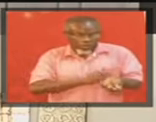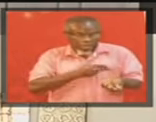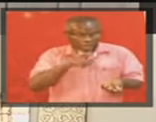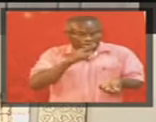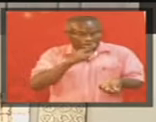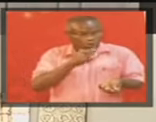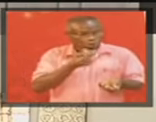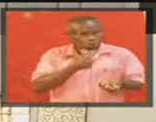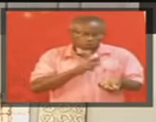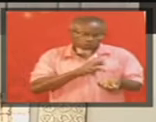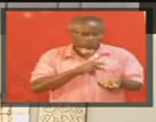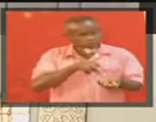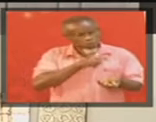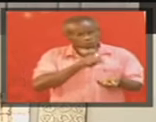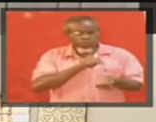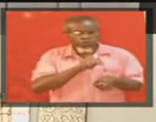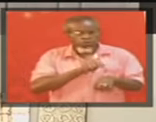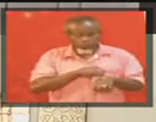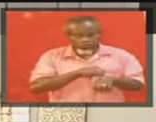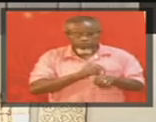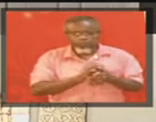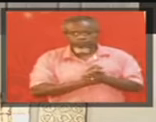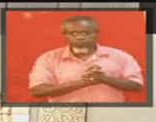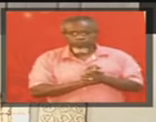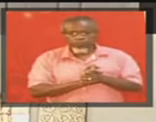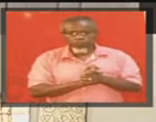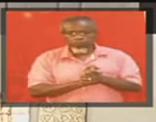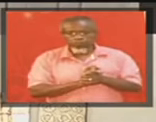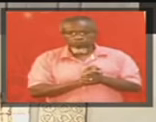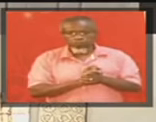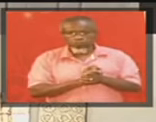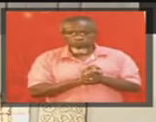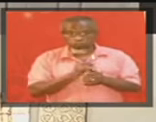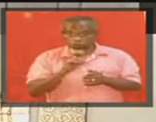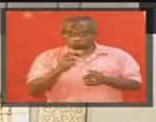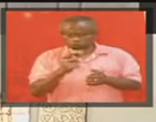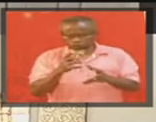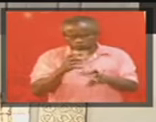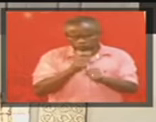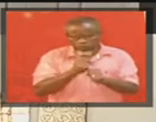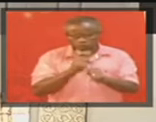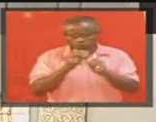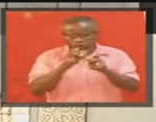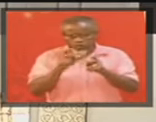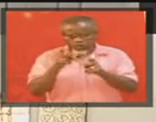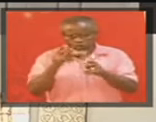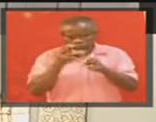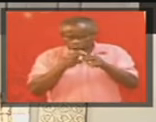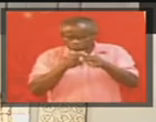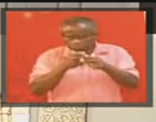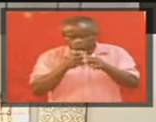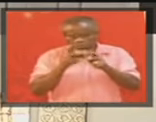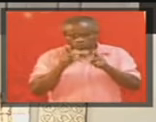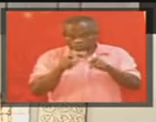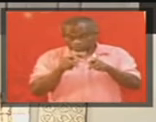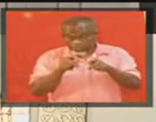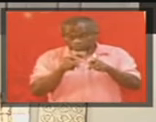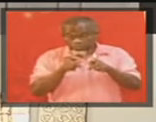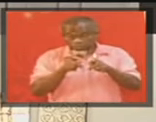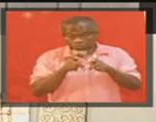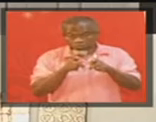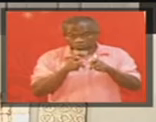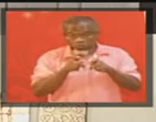result comes to the CMOH office, our team will get in contact with that individual to do the